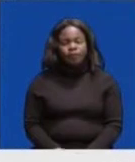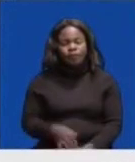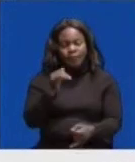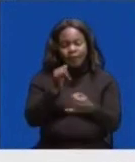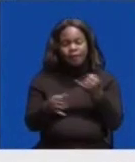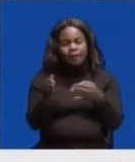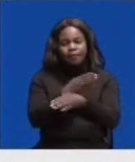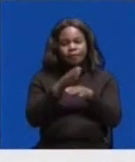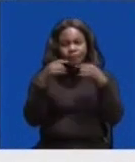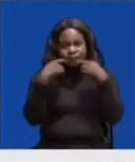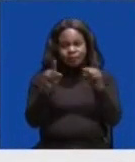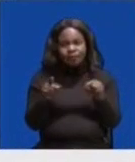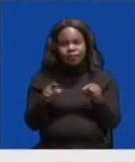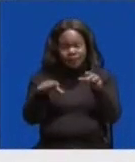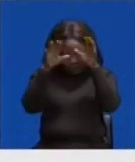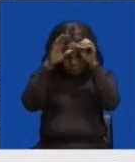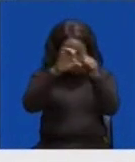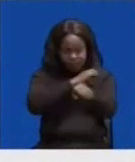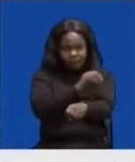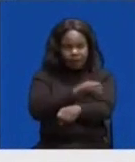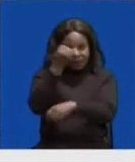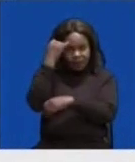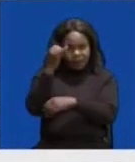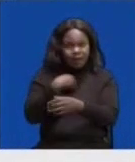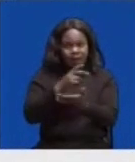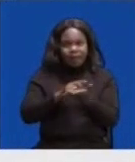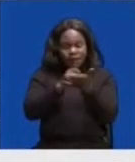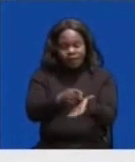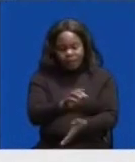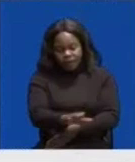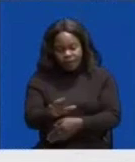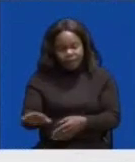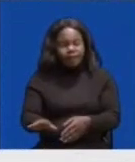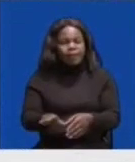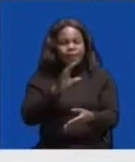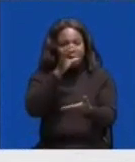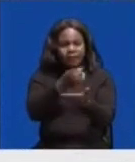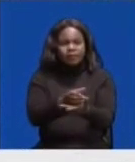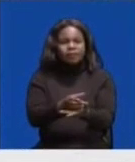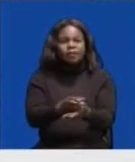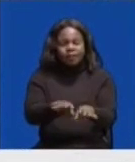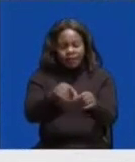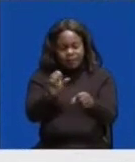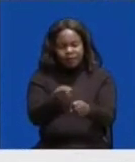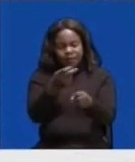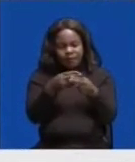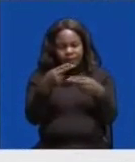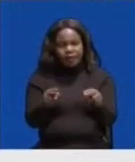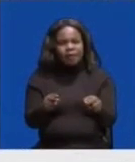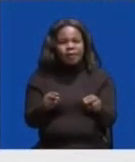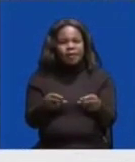Finally, on our business segment, the Presidential Empowerment Initiative Fund has donated bags of cement, millimil and egg incubators